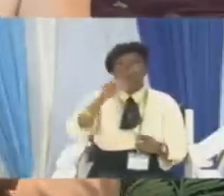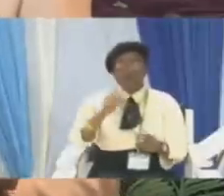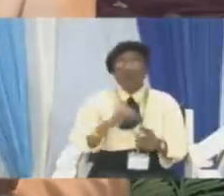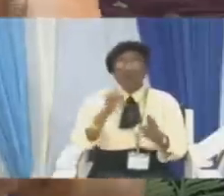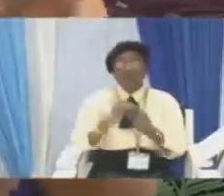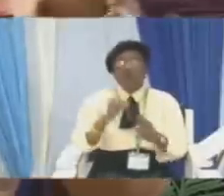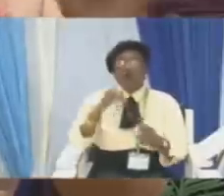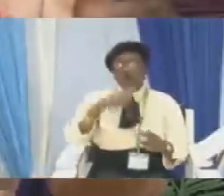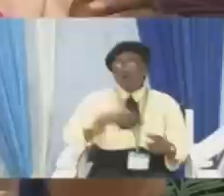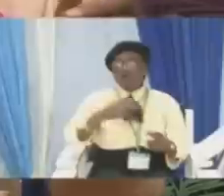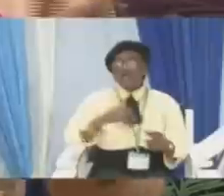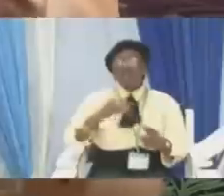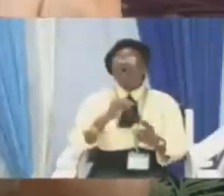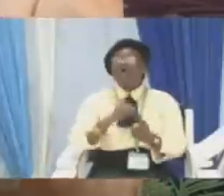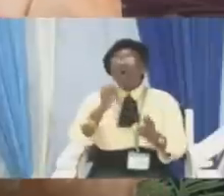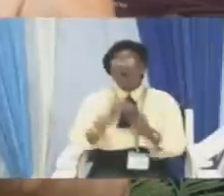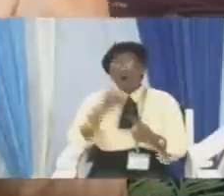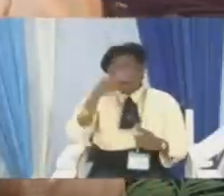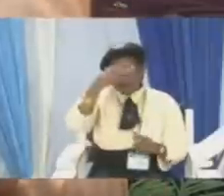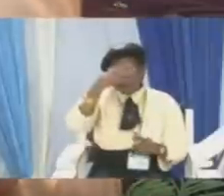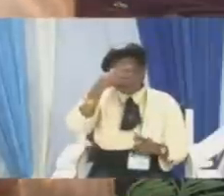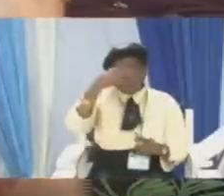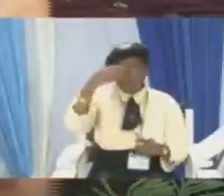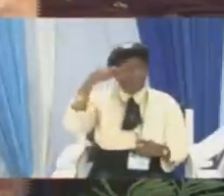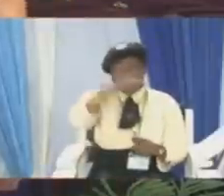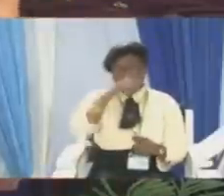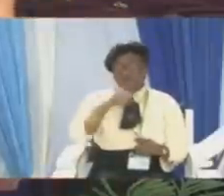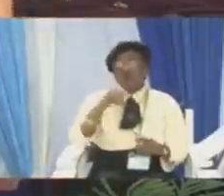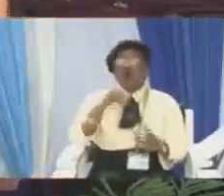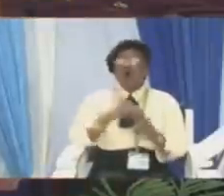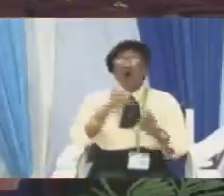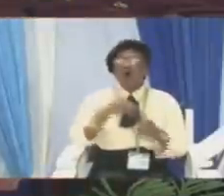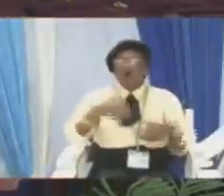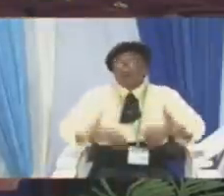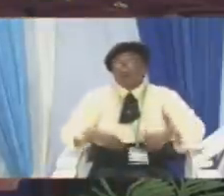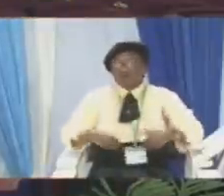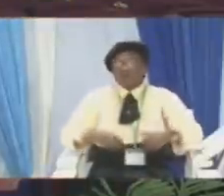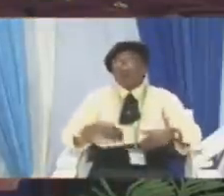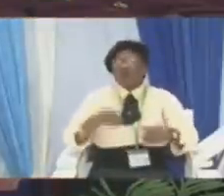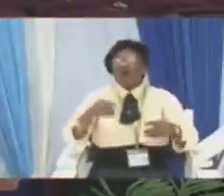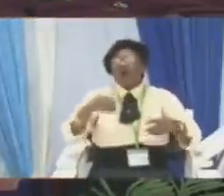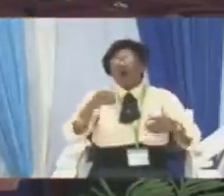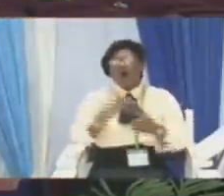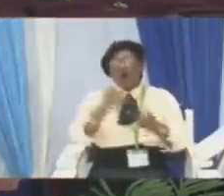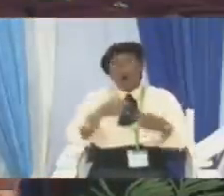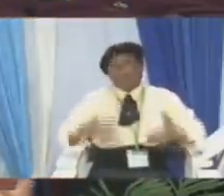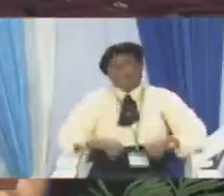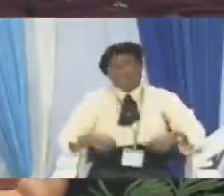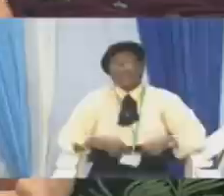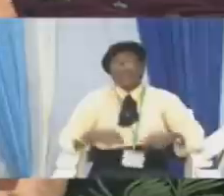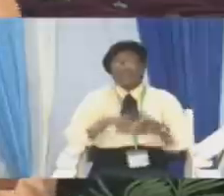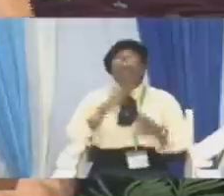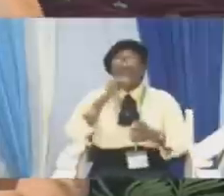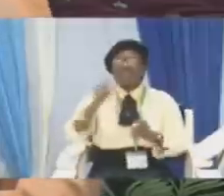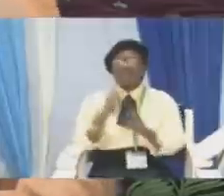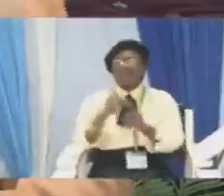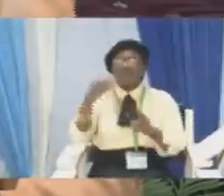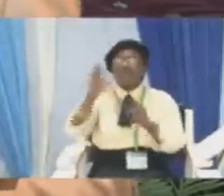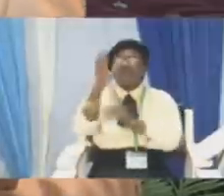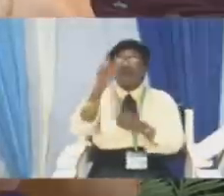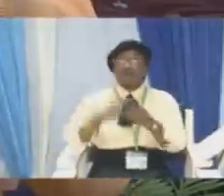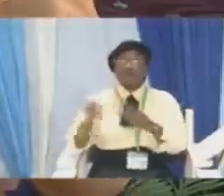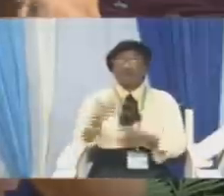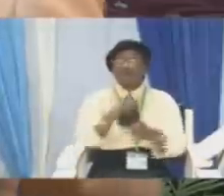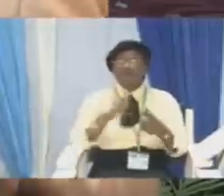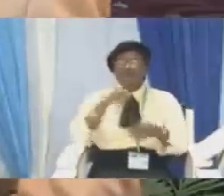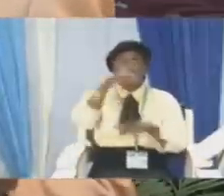black. Either you are an adult or you are a youth. Or maybe you are children or teenagers. This is the word of the Lord to you tonight. God